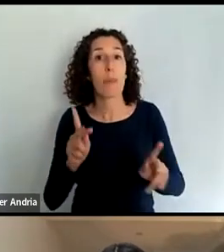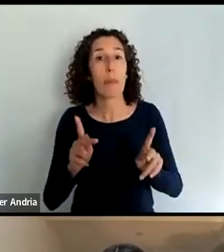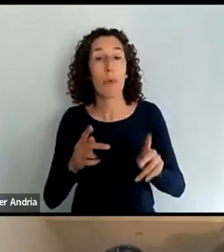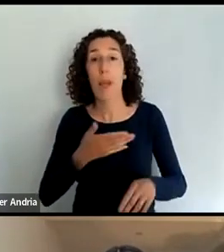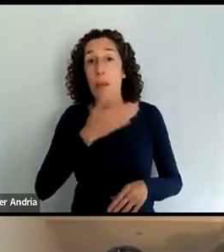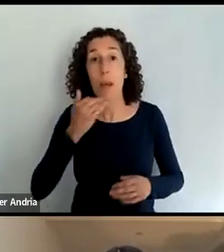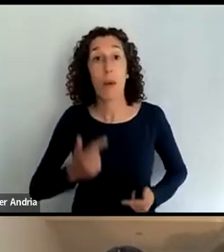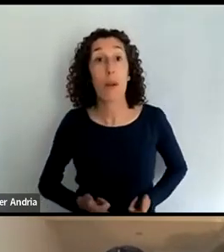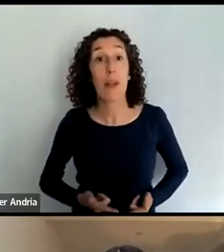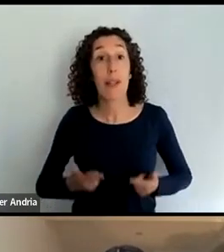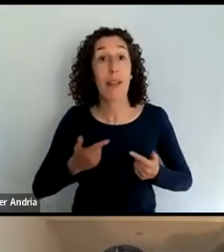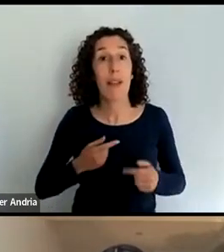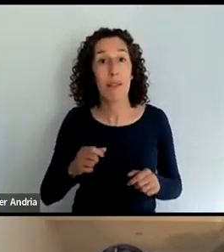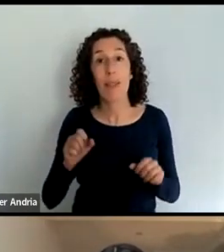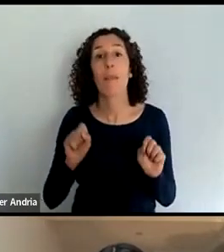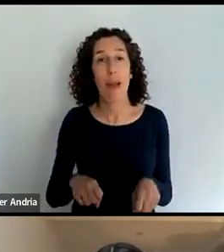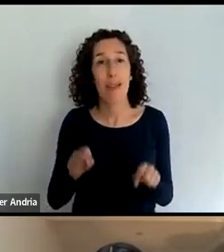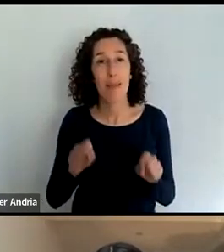possible.